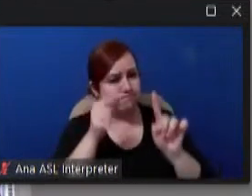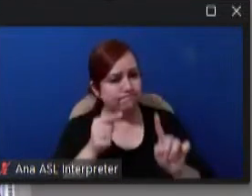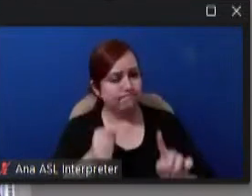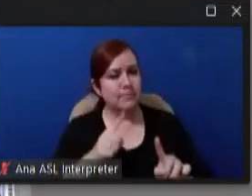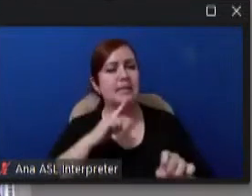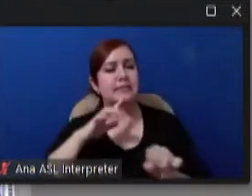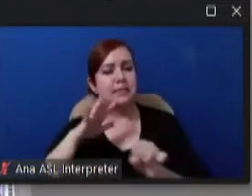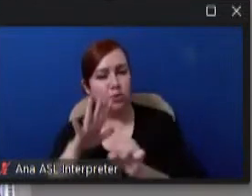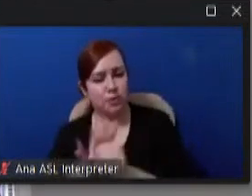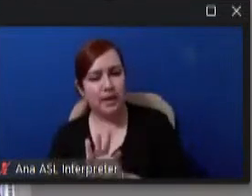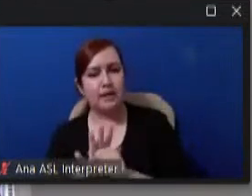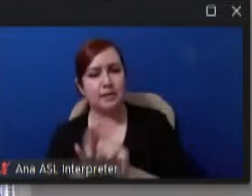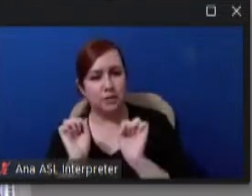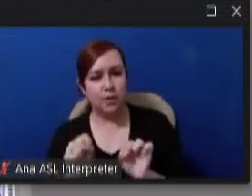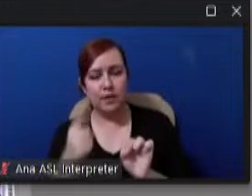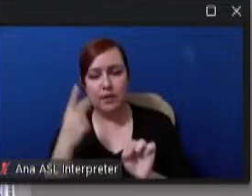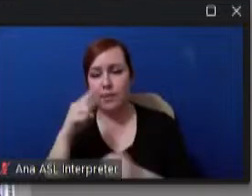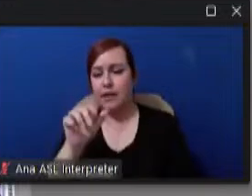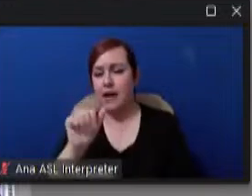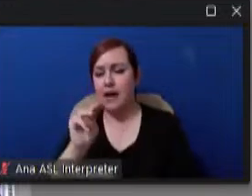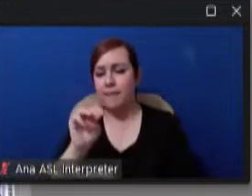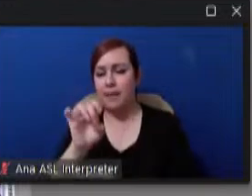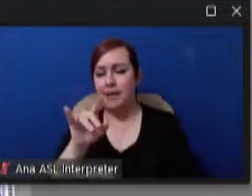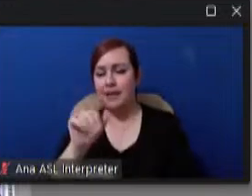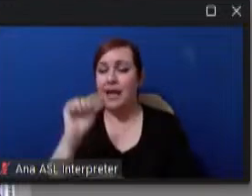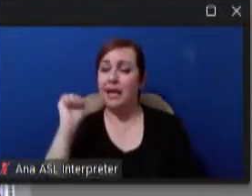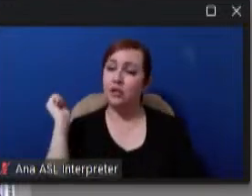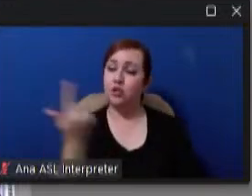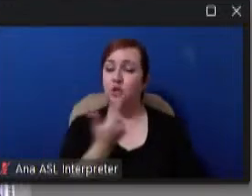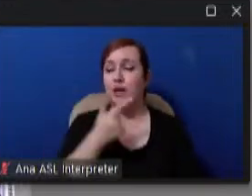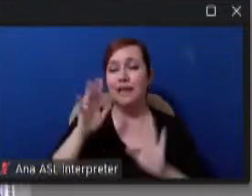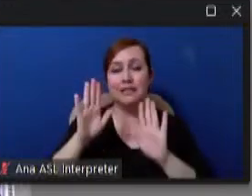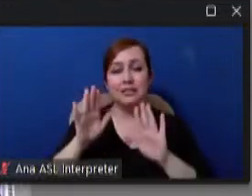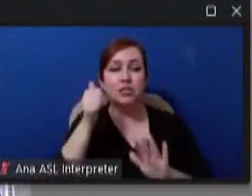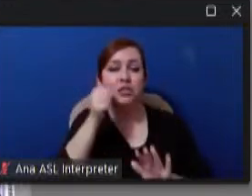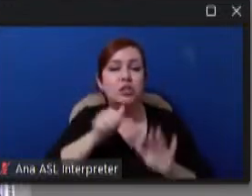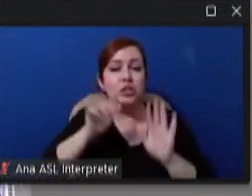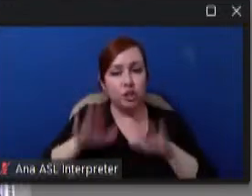must ensure that these are implemented for